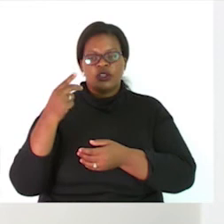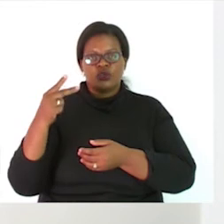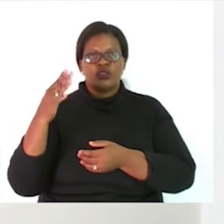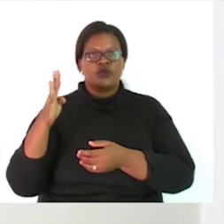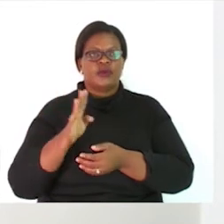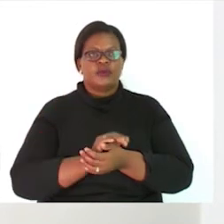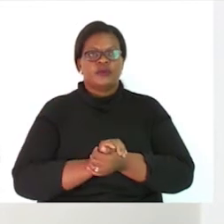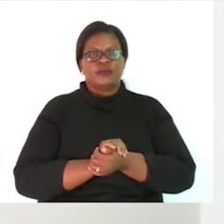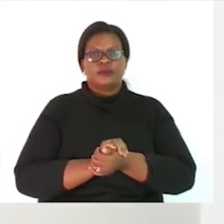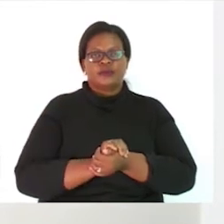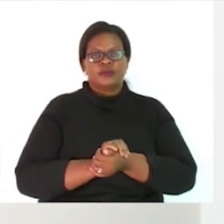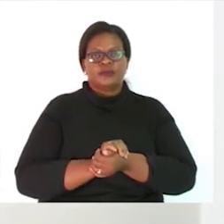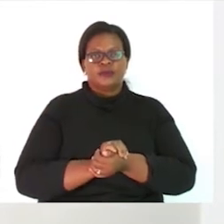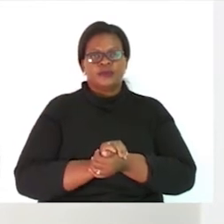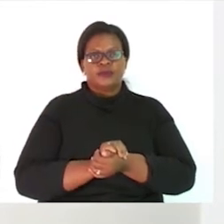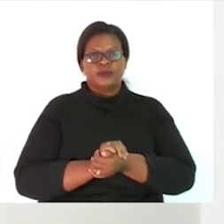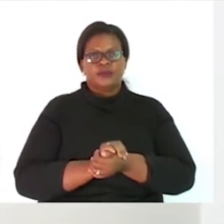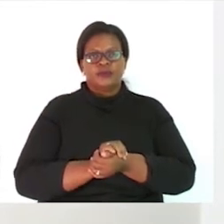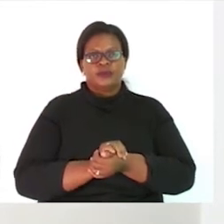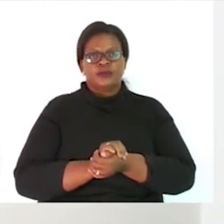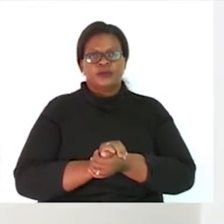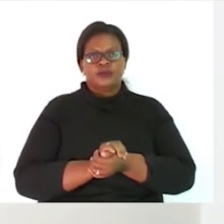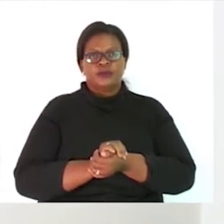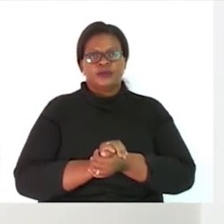12, and